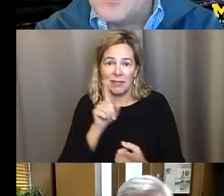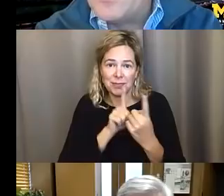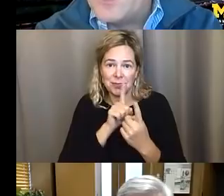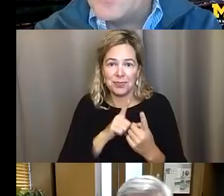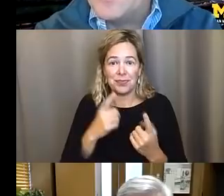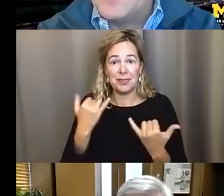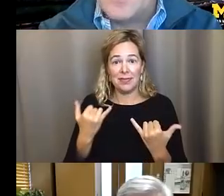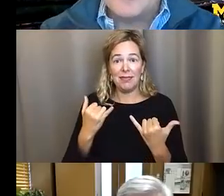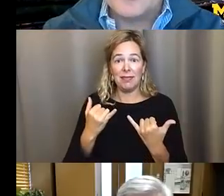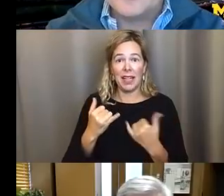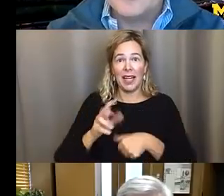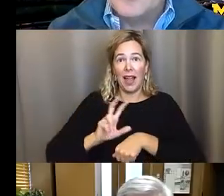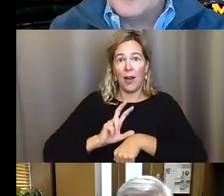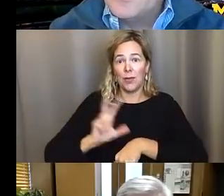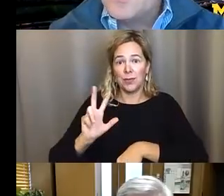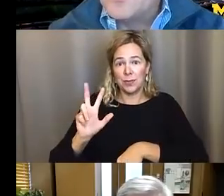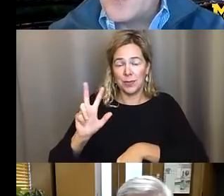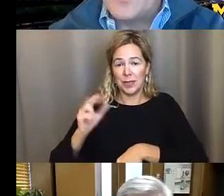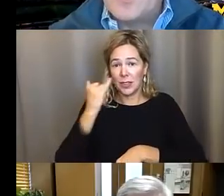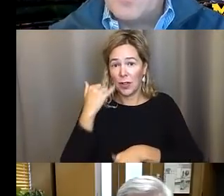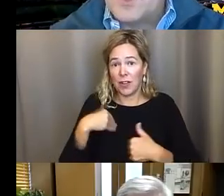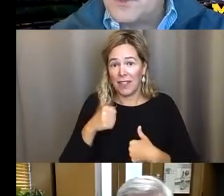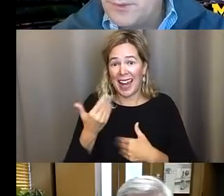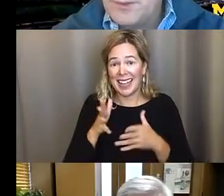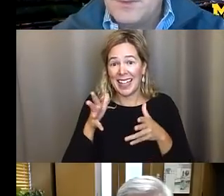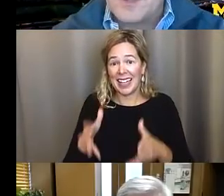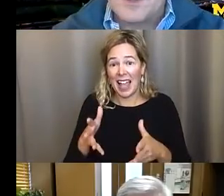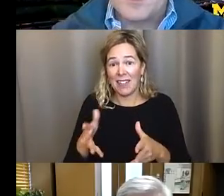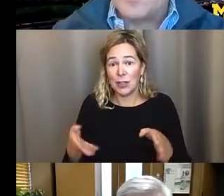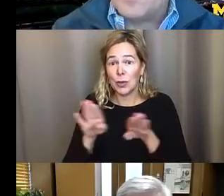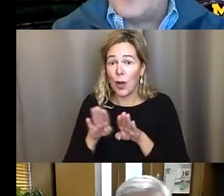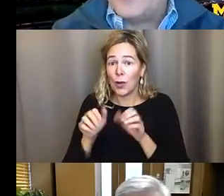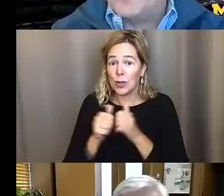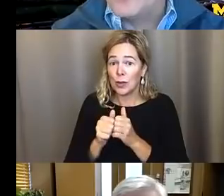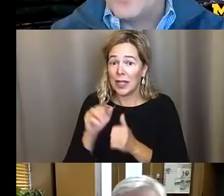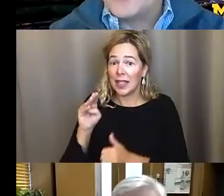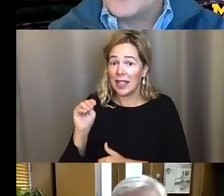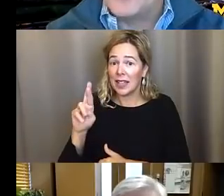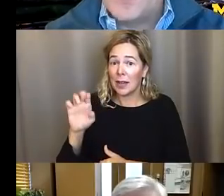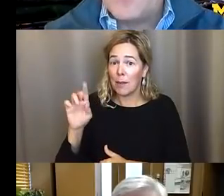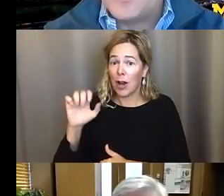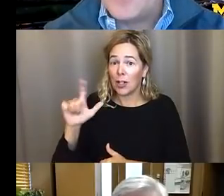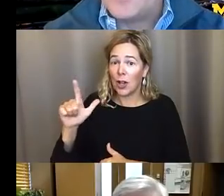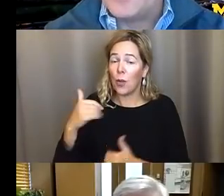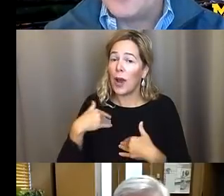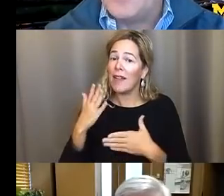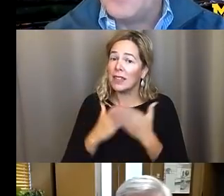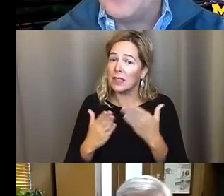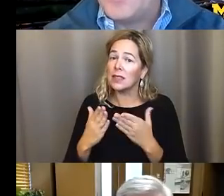So if you have anything left to close out with, Marshall, I think we have a number of questions that we're going to have to